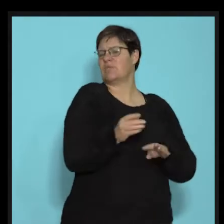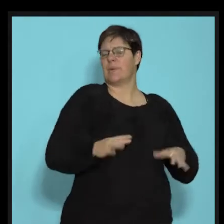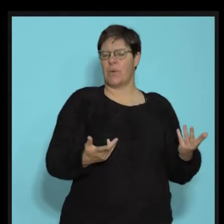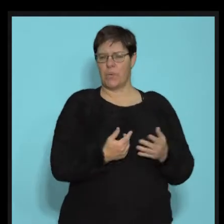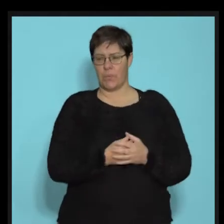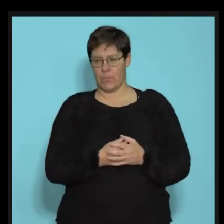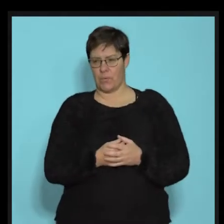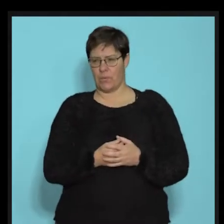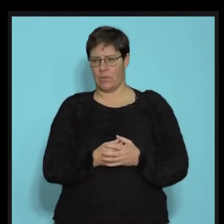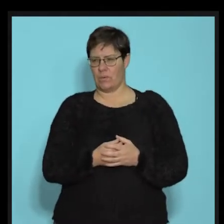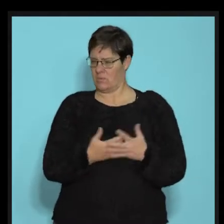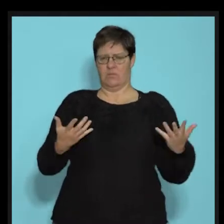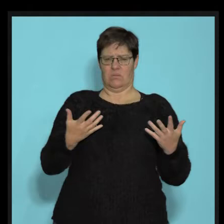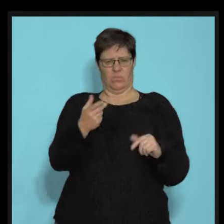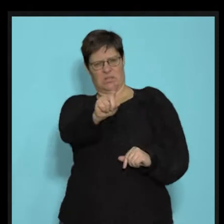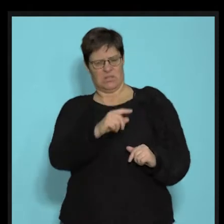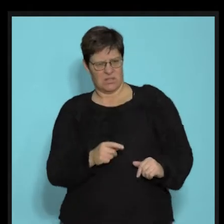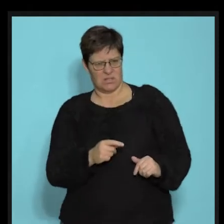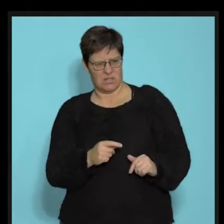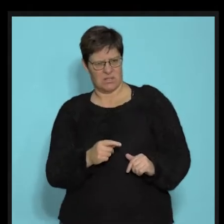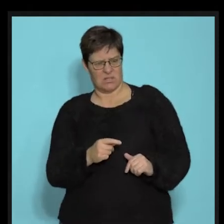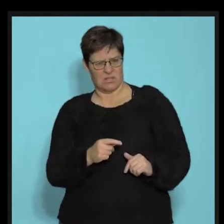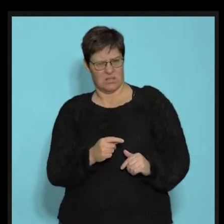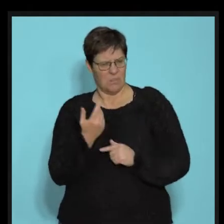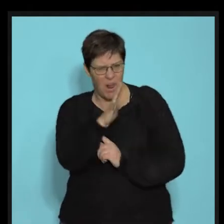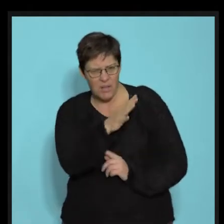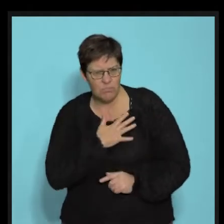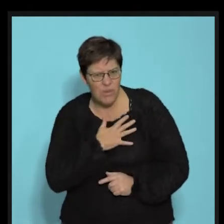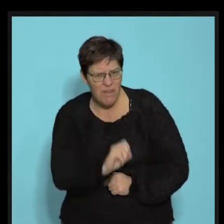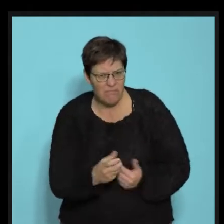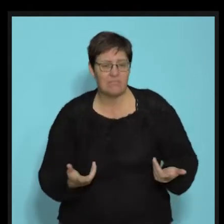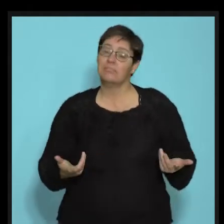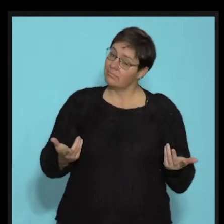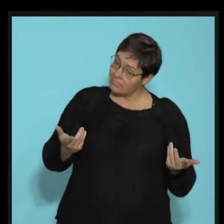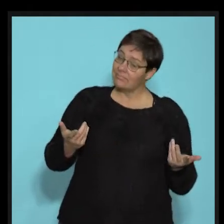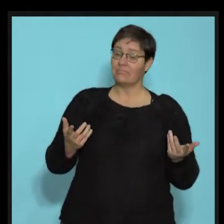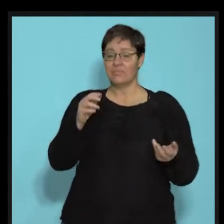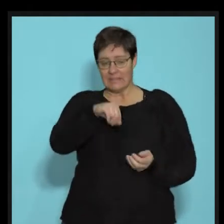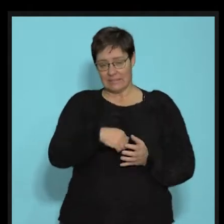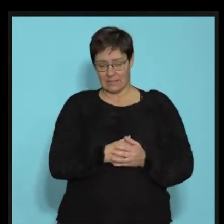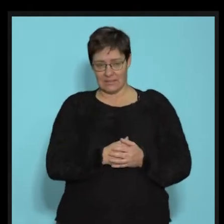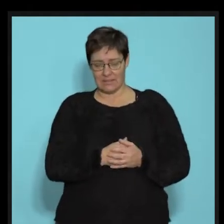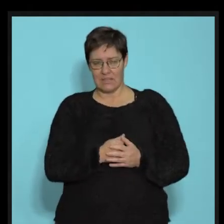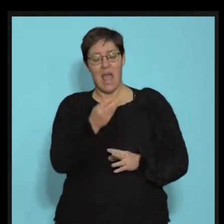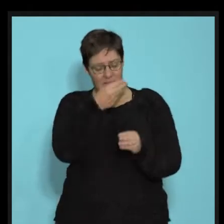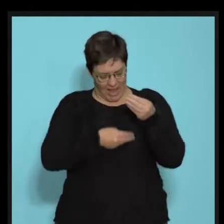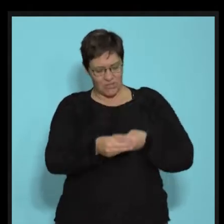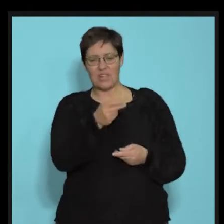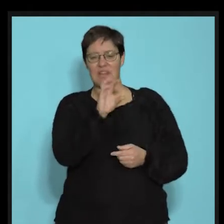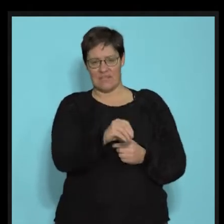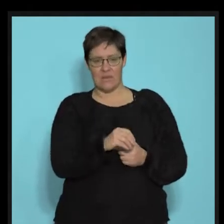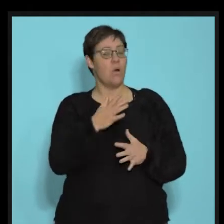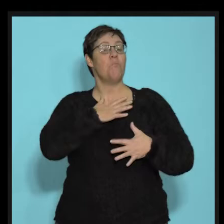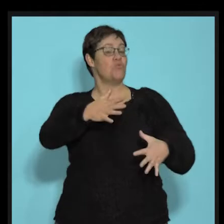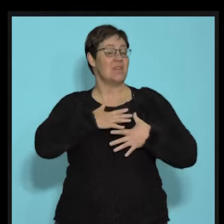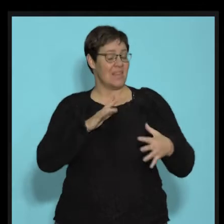say, oh, that's what? Plants can breathe? Right, guys? Yes. Right, plants, what is gaseous exchange? It's not